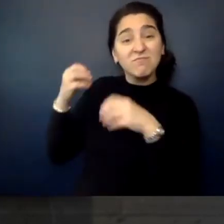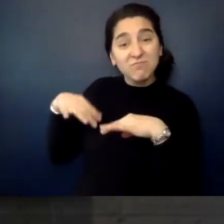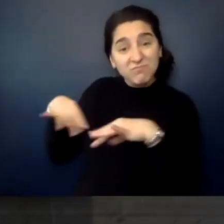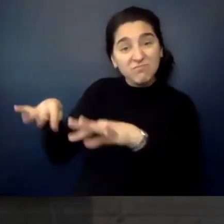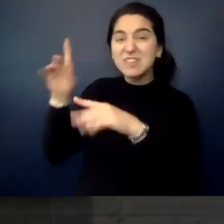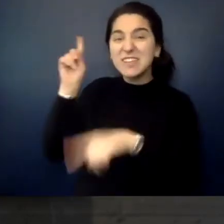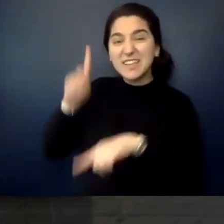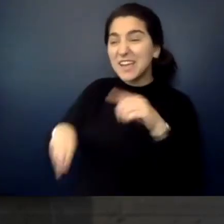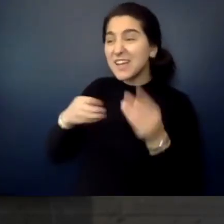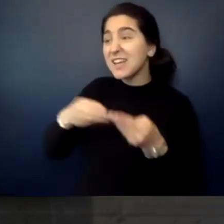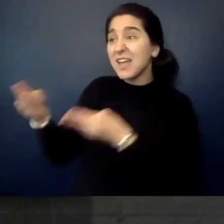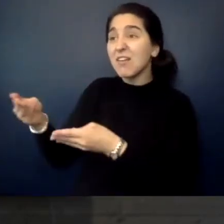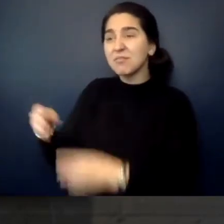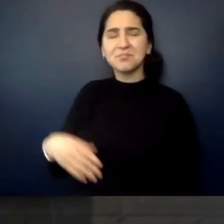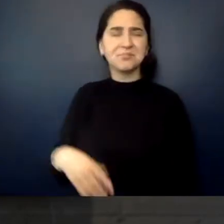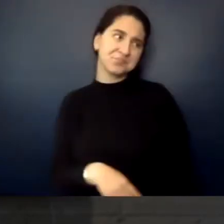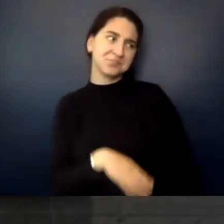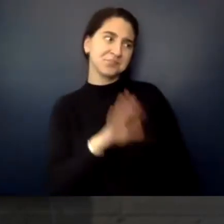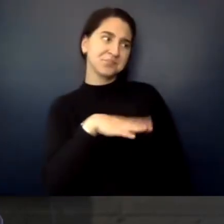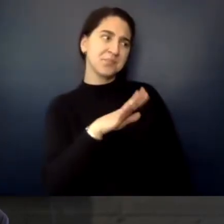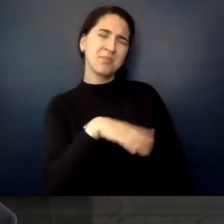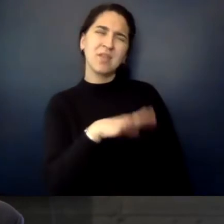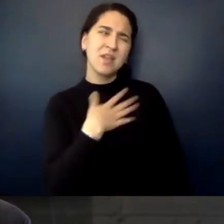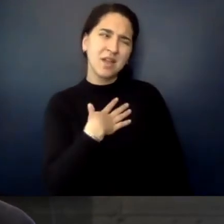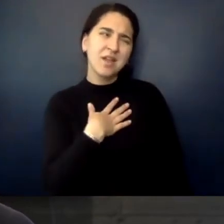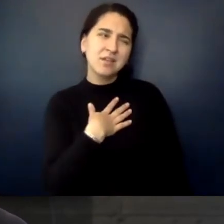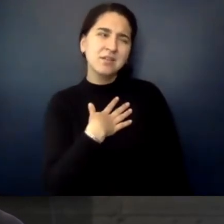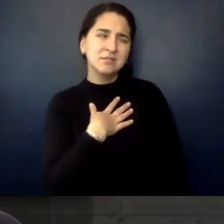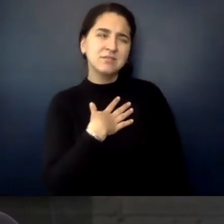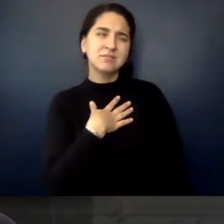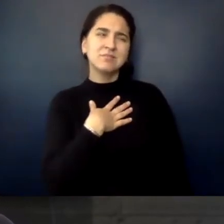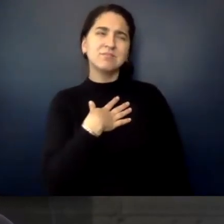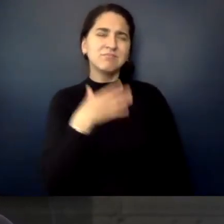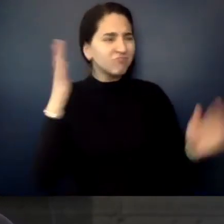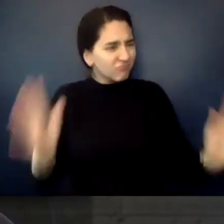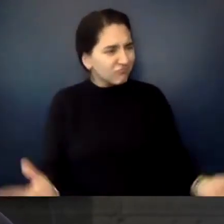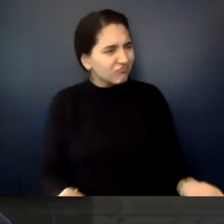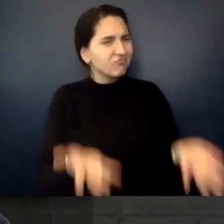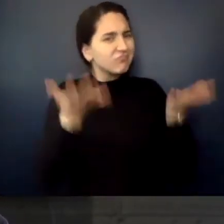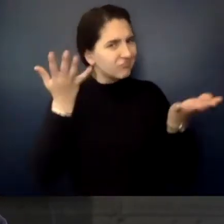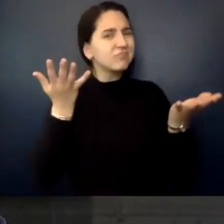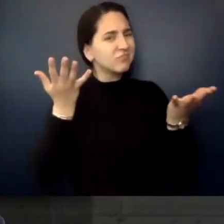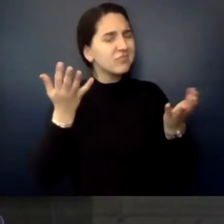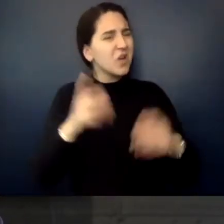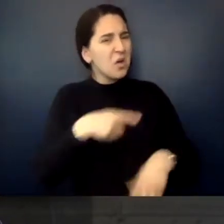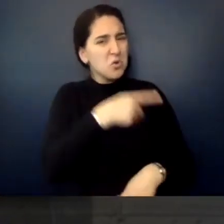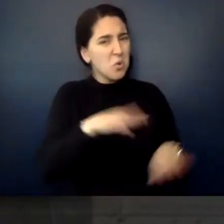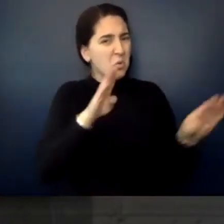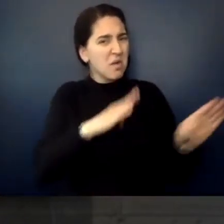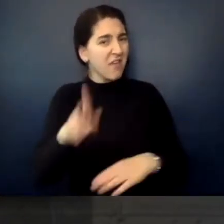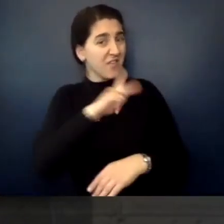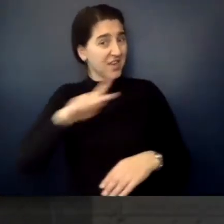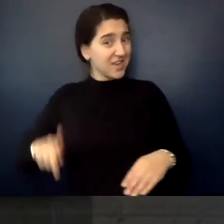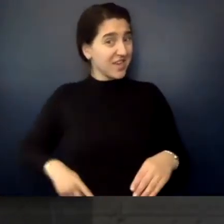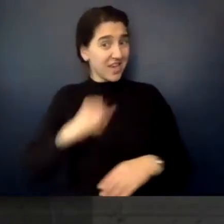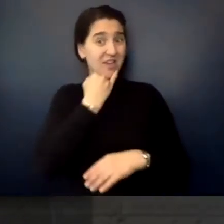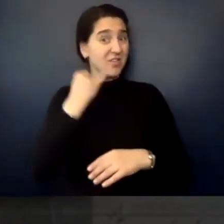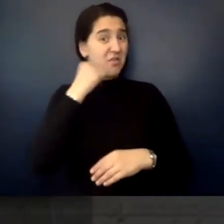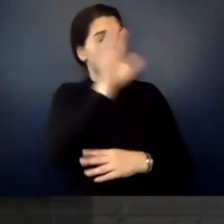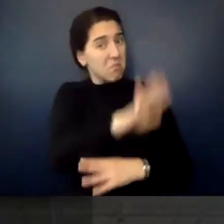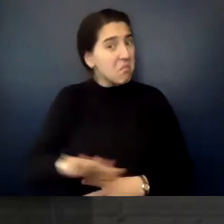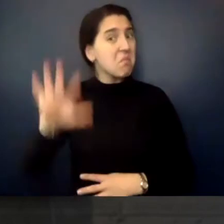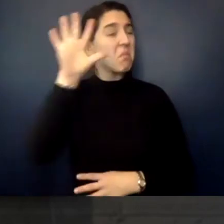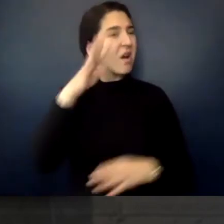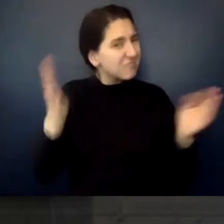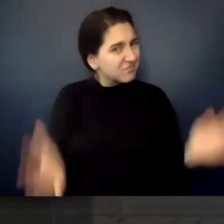Jezebel, his wife, said, "Is this how you act as king over Israel? Get up and